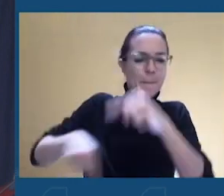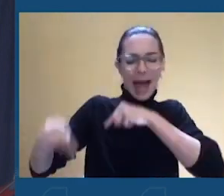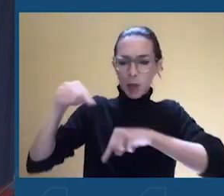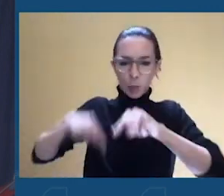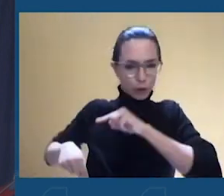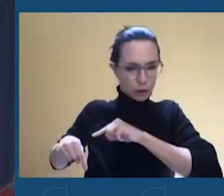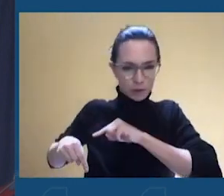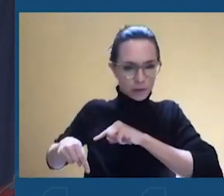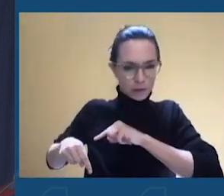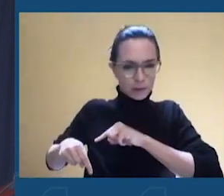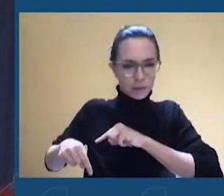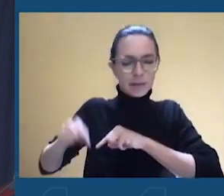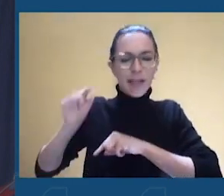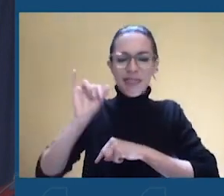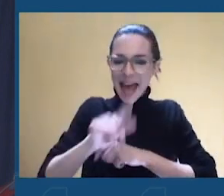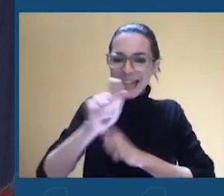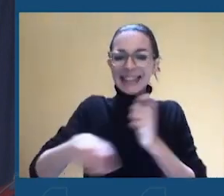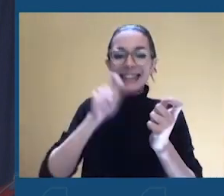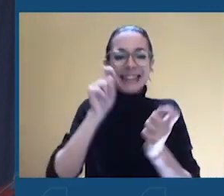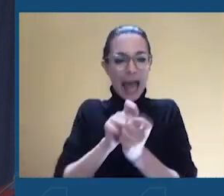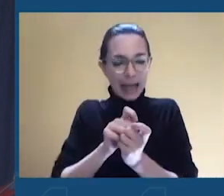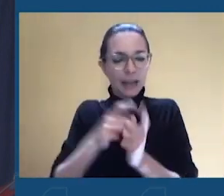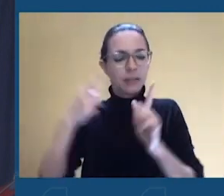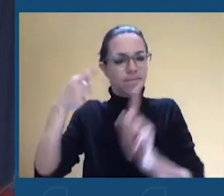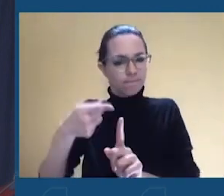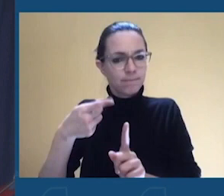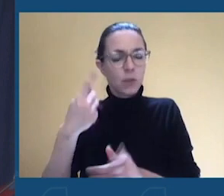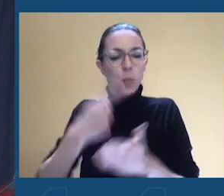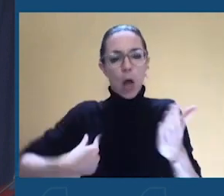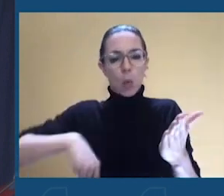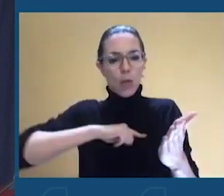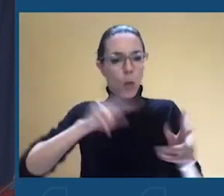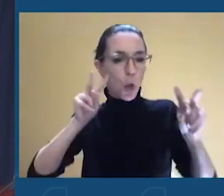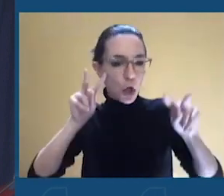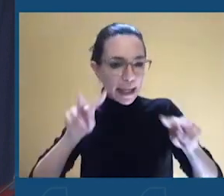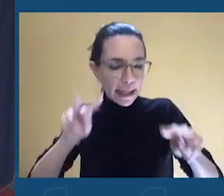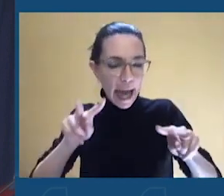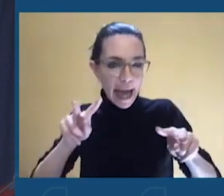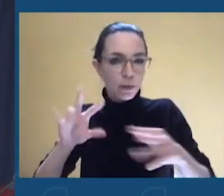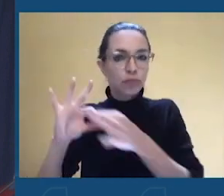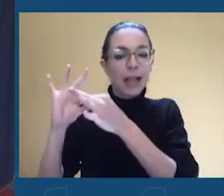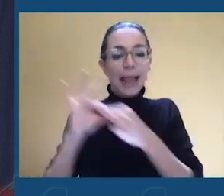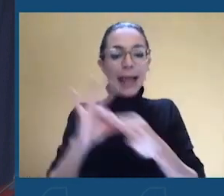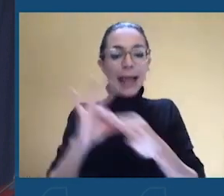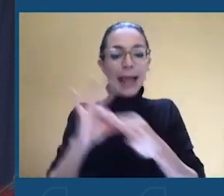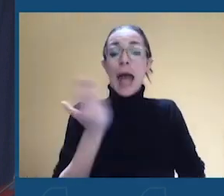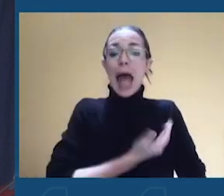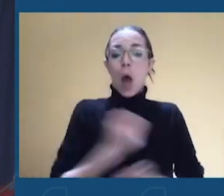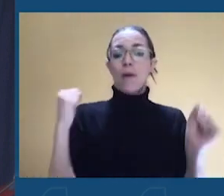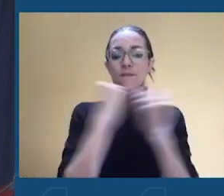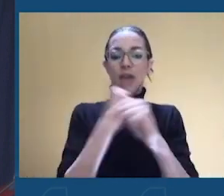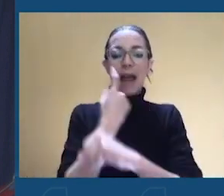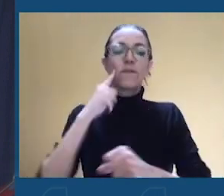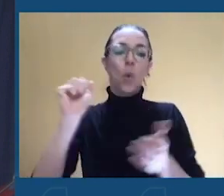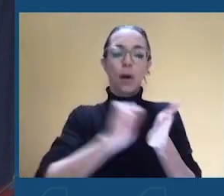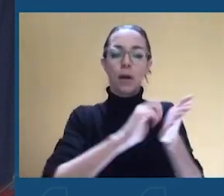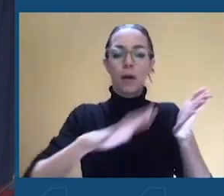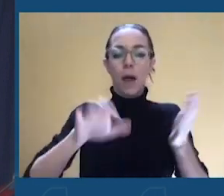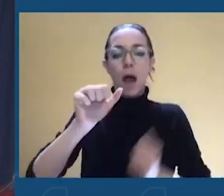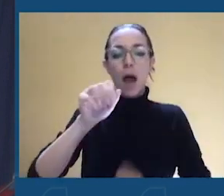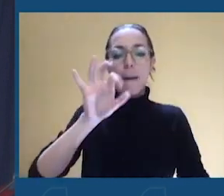to go backwards. And that's exactly the specter of what we're looking at when it comes to our fight for abortion rights.